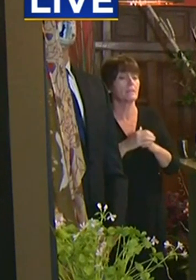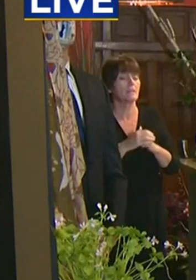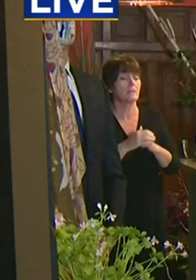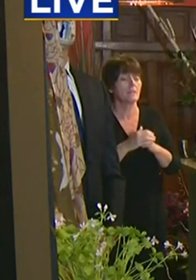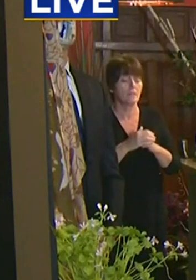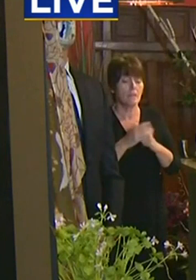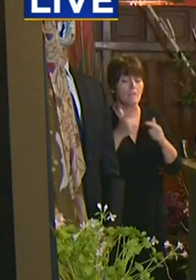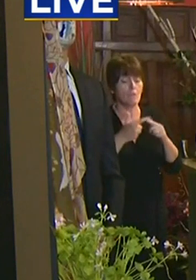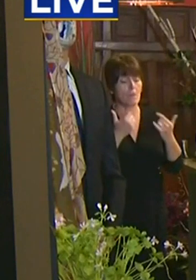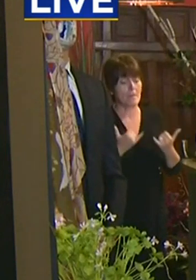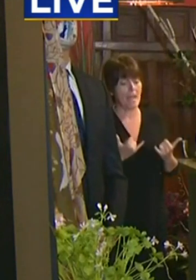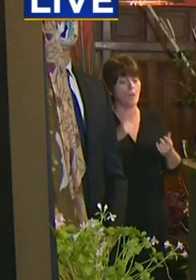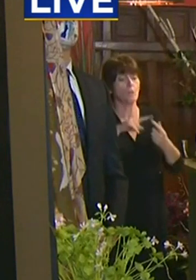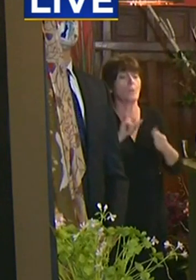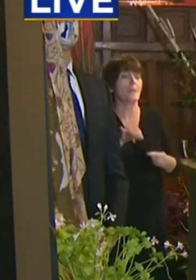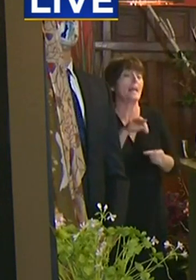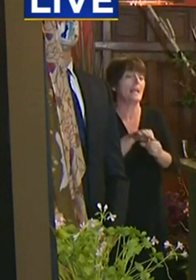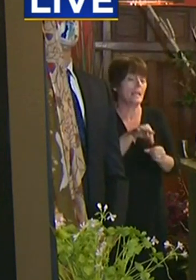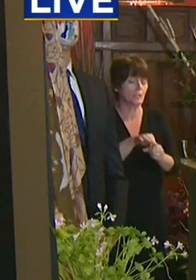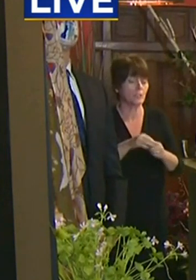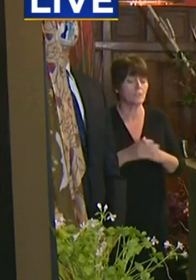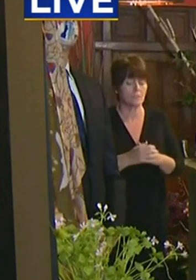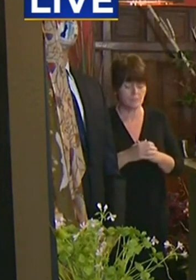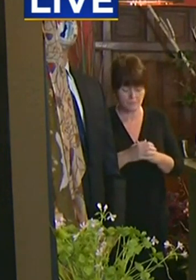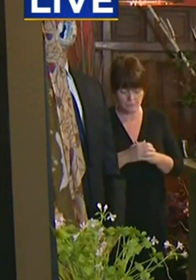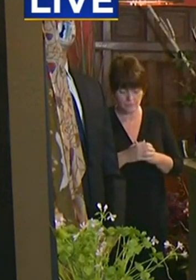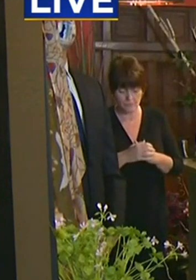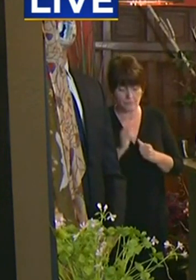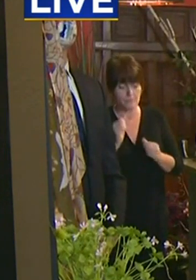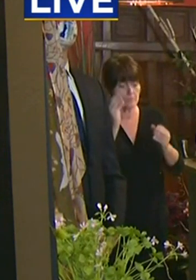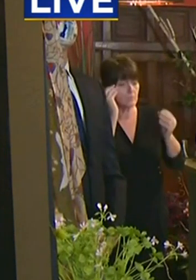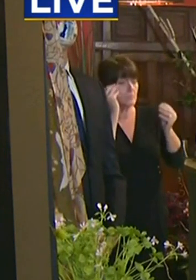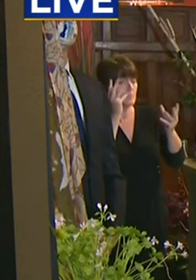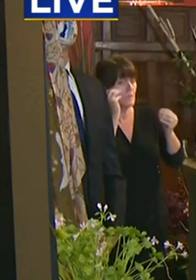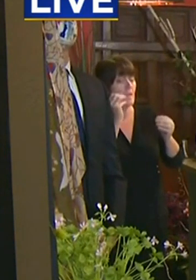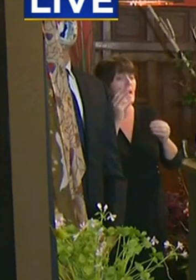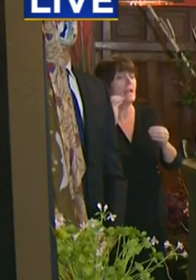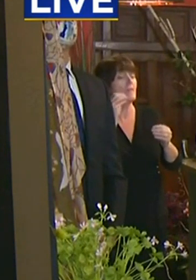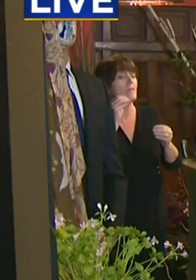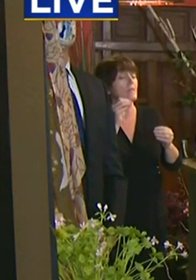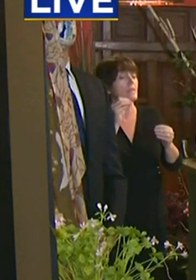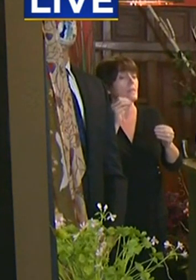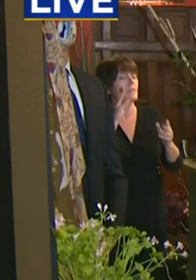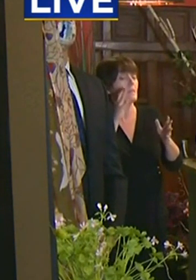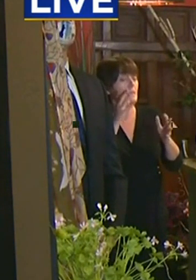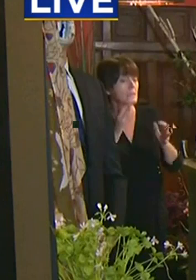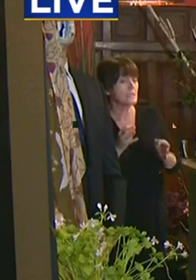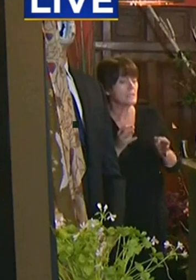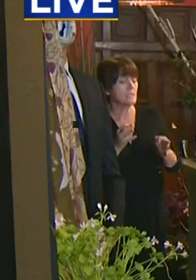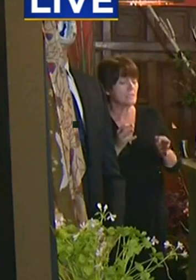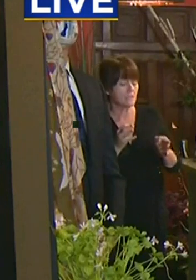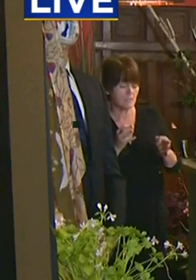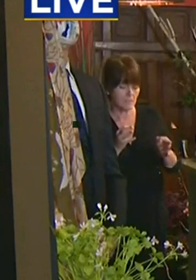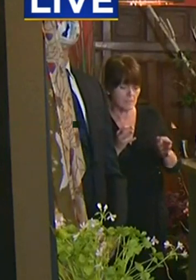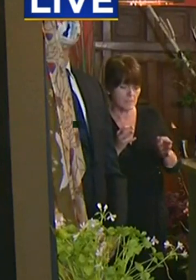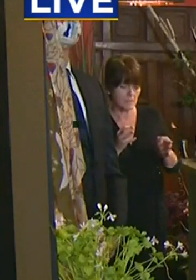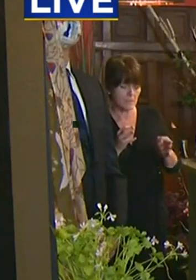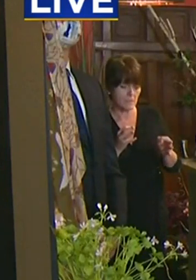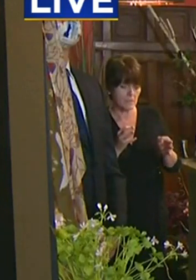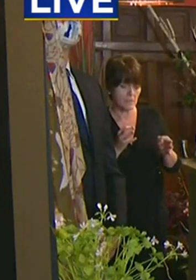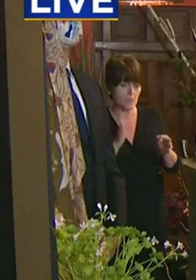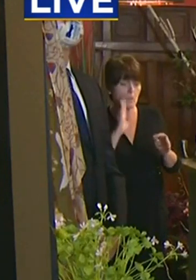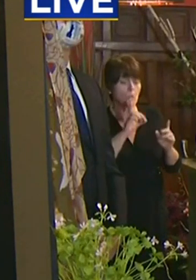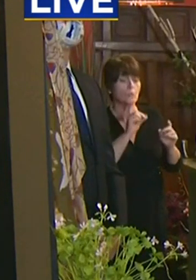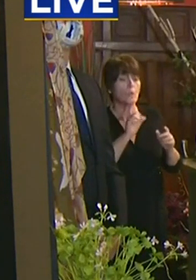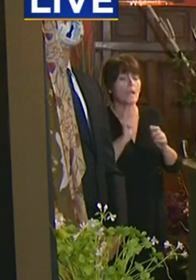safely between now and the election. Anybody who needs to update their registration information or register for the first time can do so